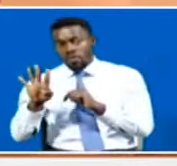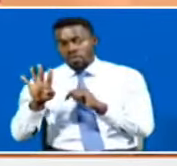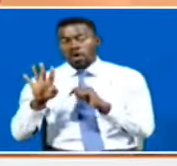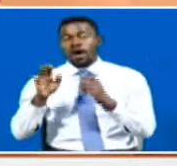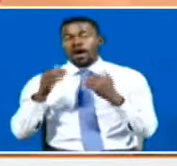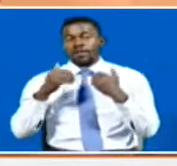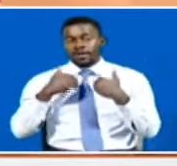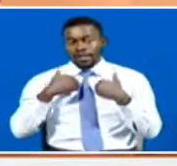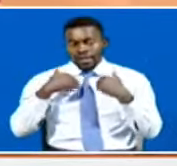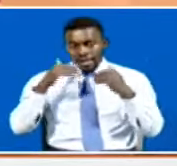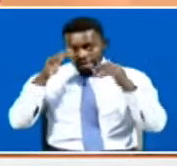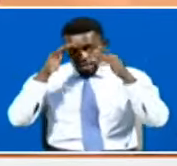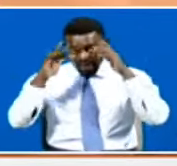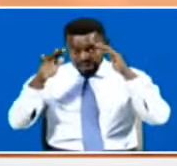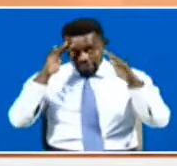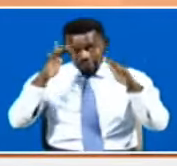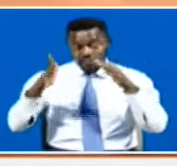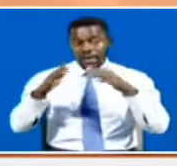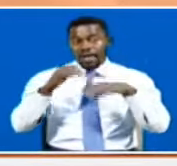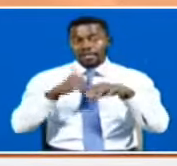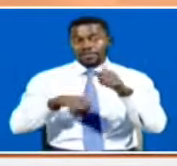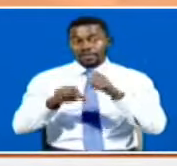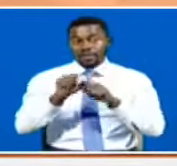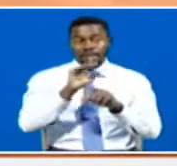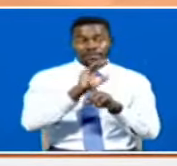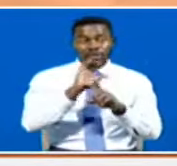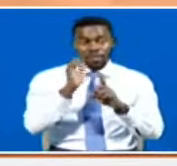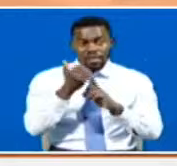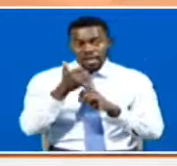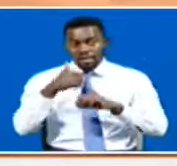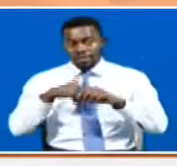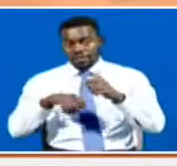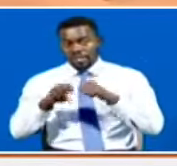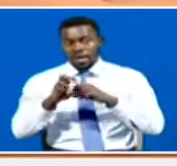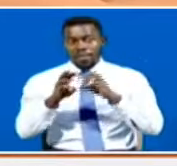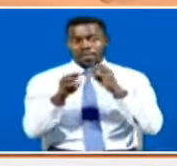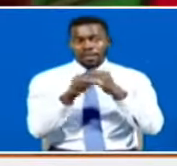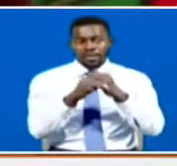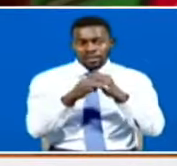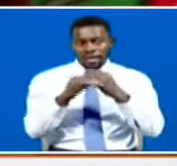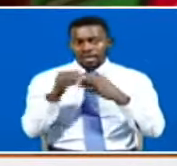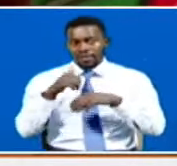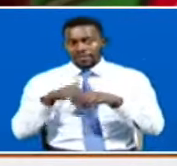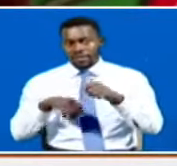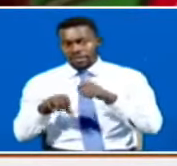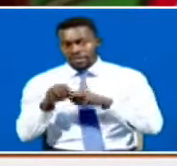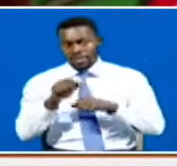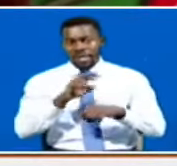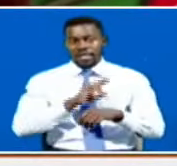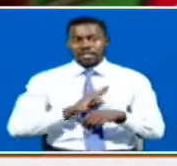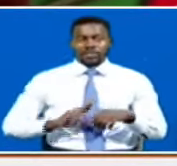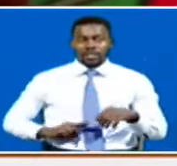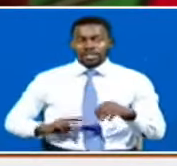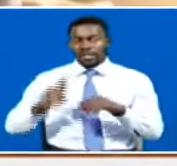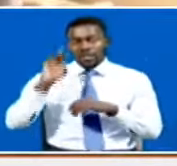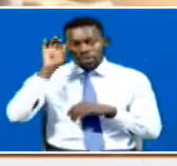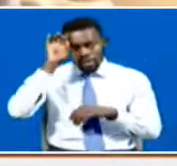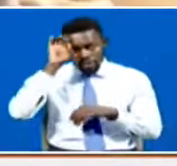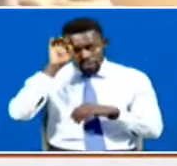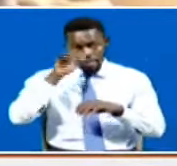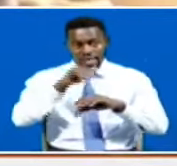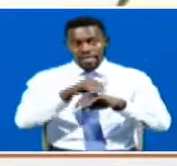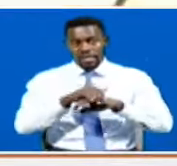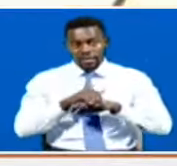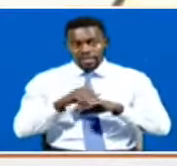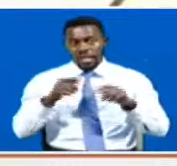for creative activities, environmental activities, mathematics activities, religious education, English